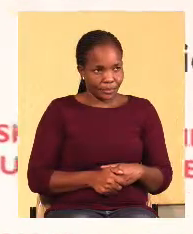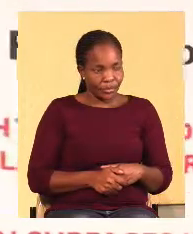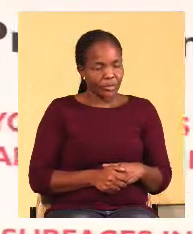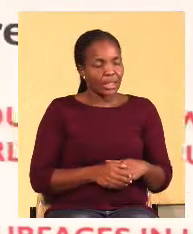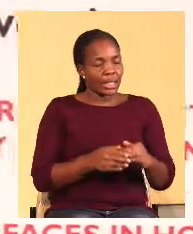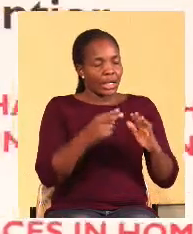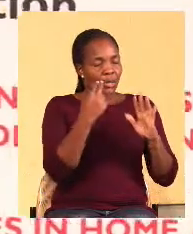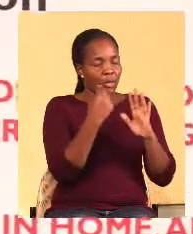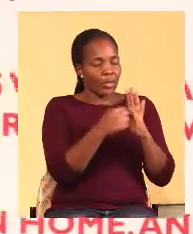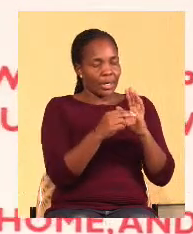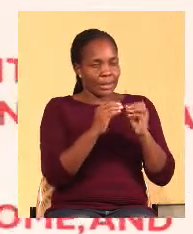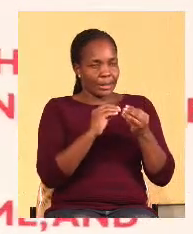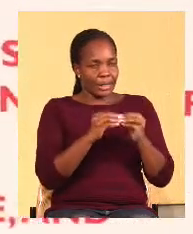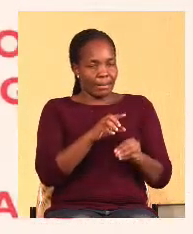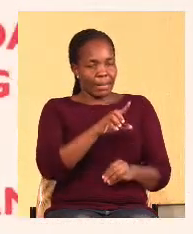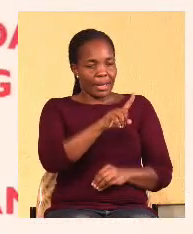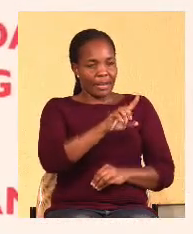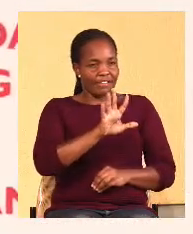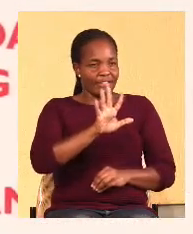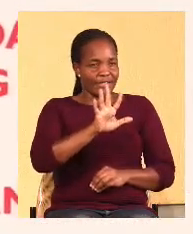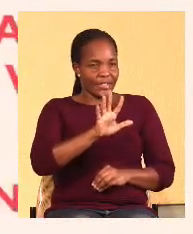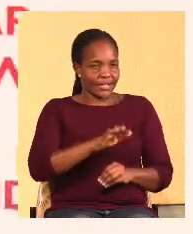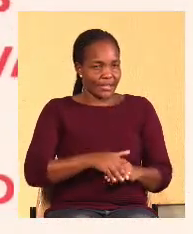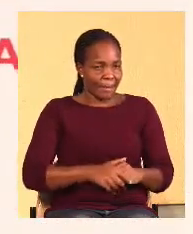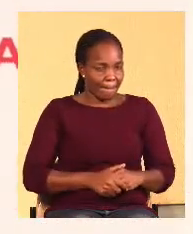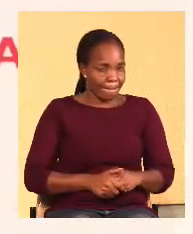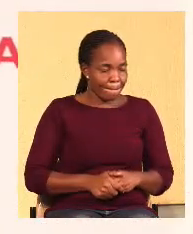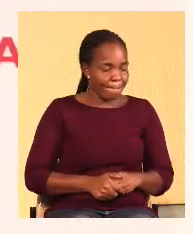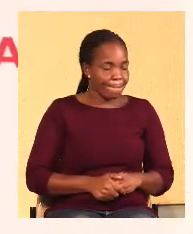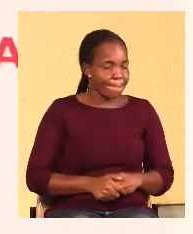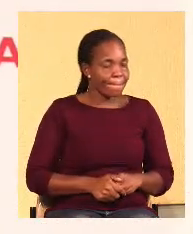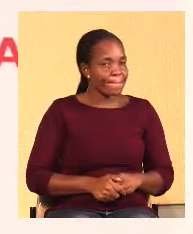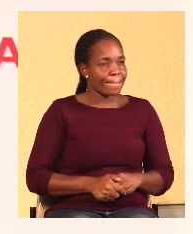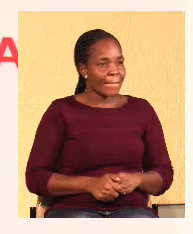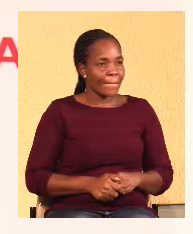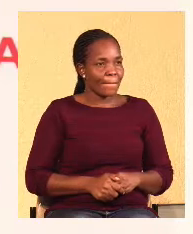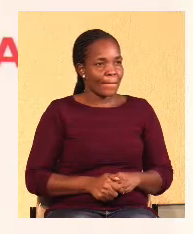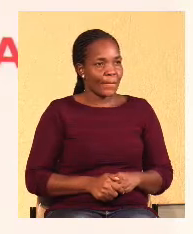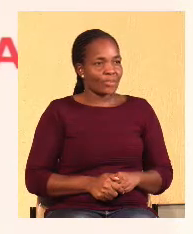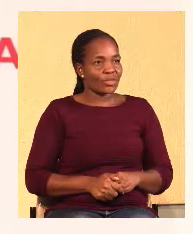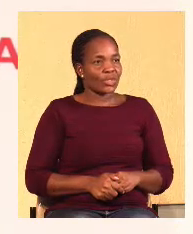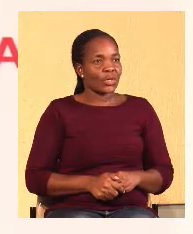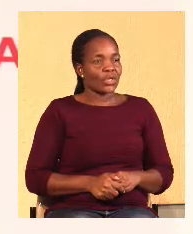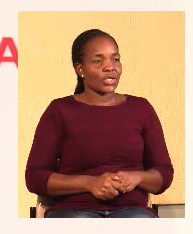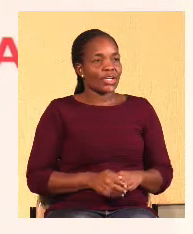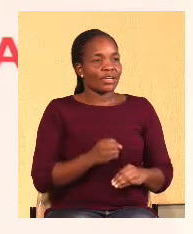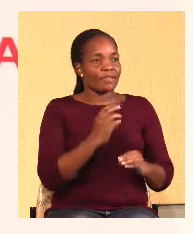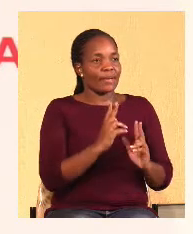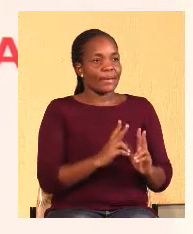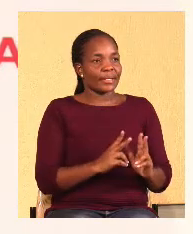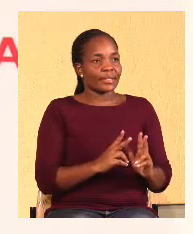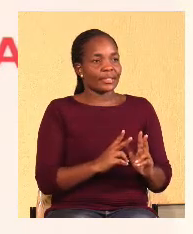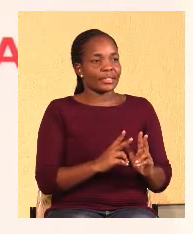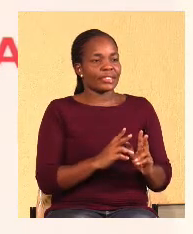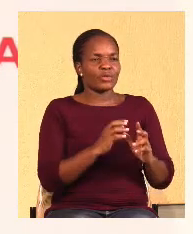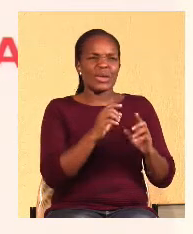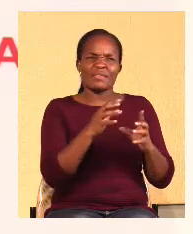under Regulation Number 15. What caught my eye is the criminalisation of the spread of fake